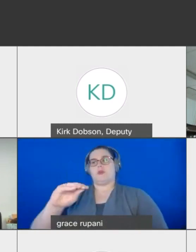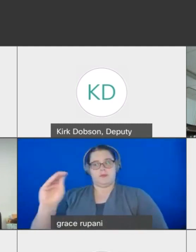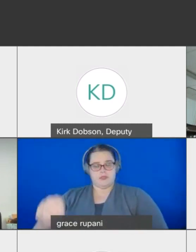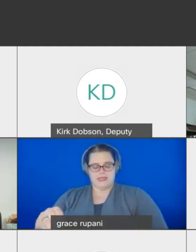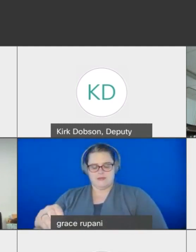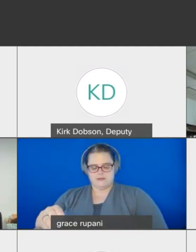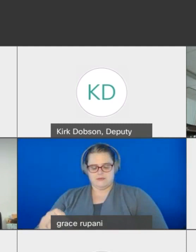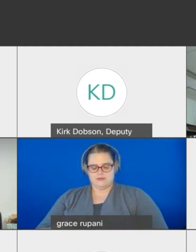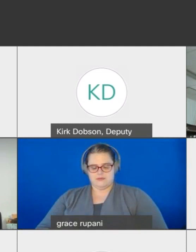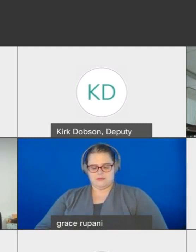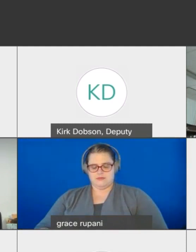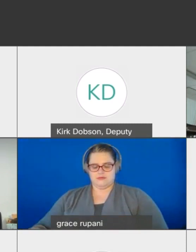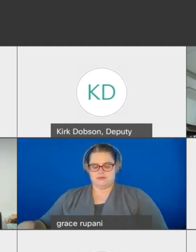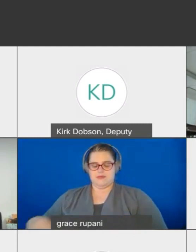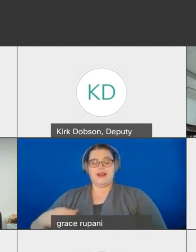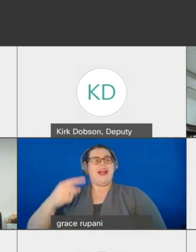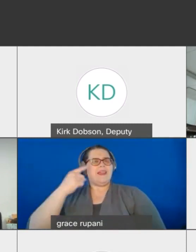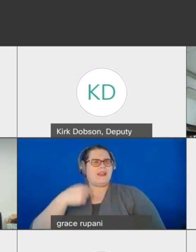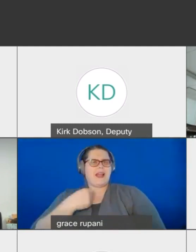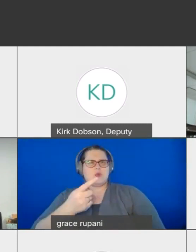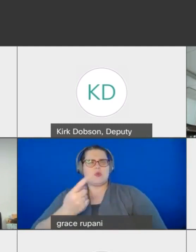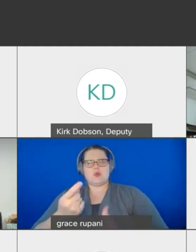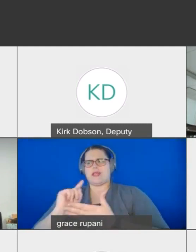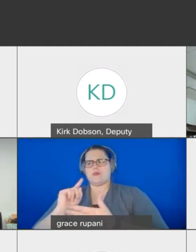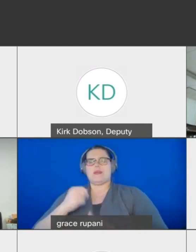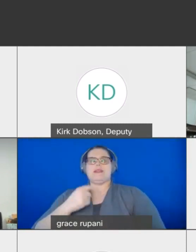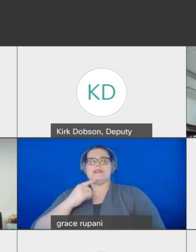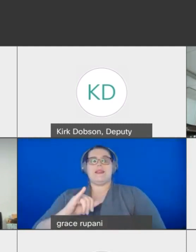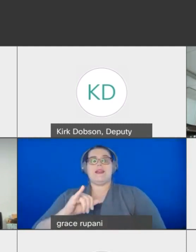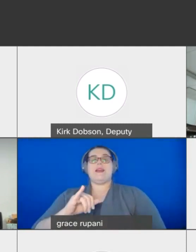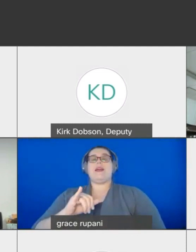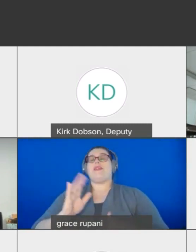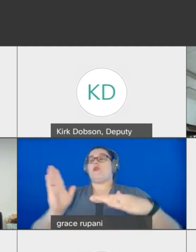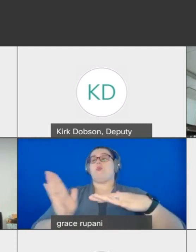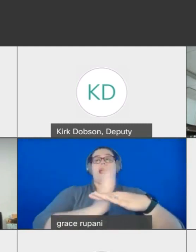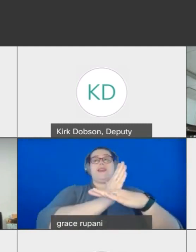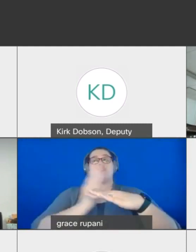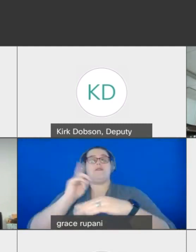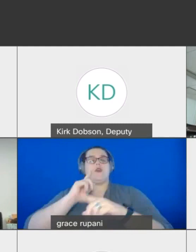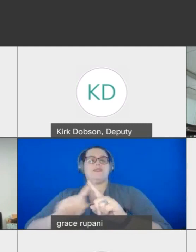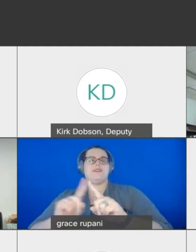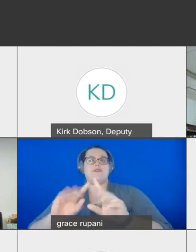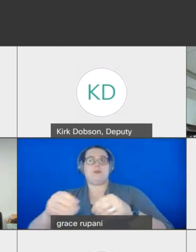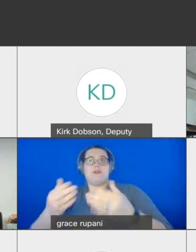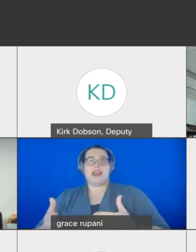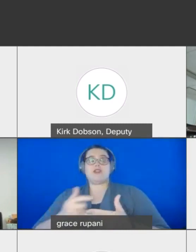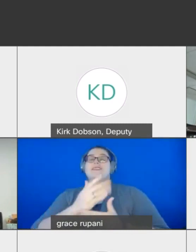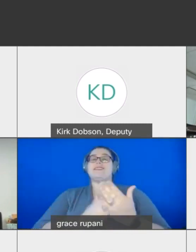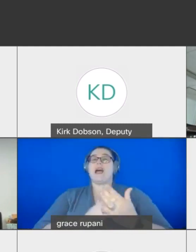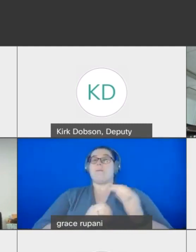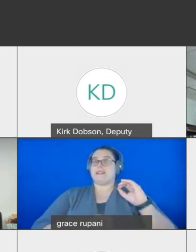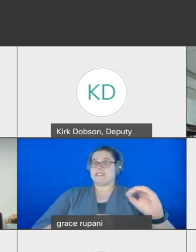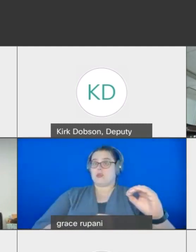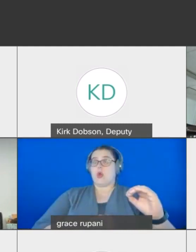shared last week, this range goes from 0, which is very concerning, to a good percentage of our providers who